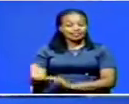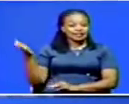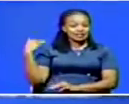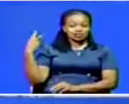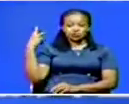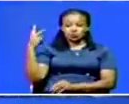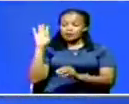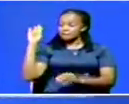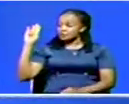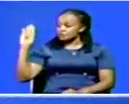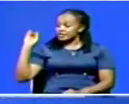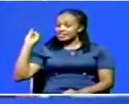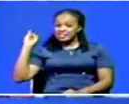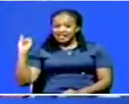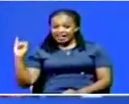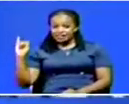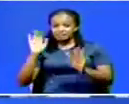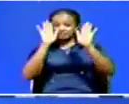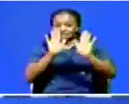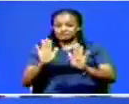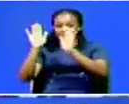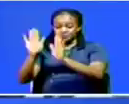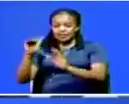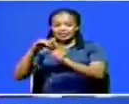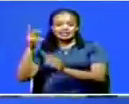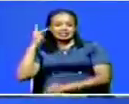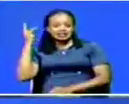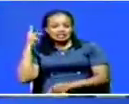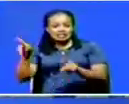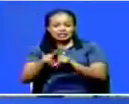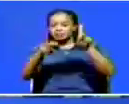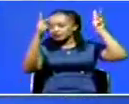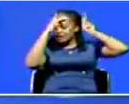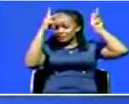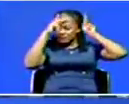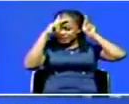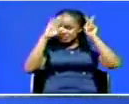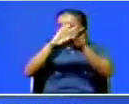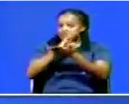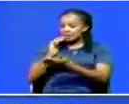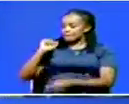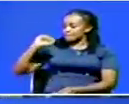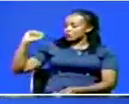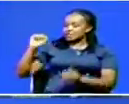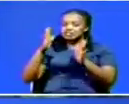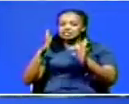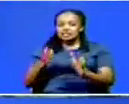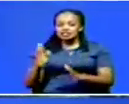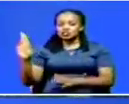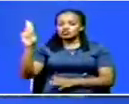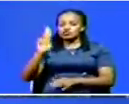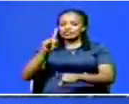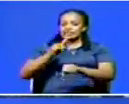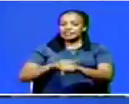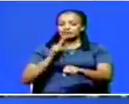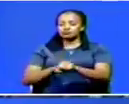rallies organized by ODM in Kisii and Kakamega saw ODM politicians use the podium to attack their colleagues allied to the Deputy